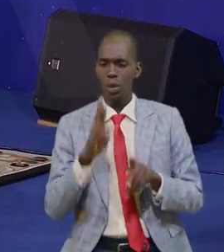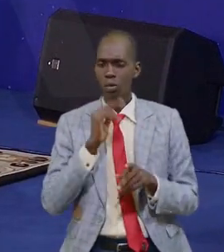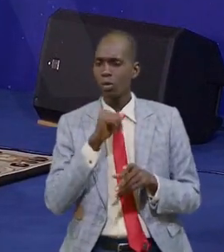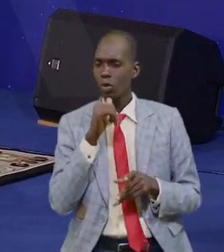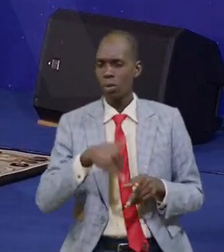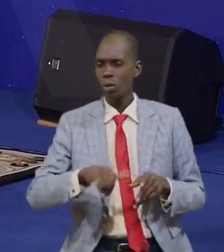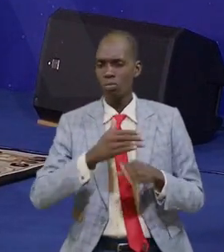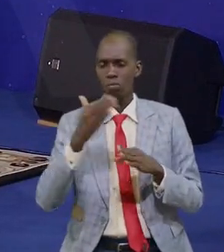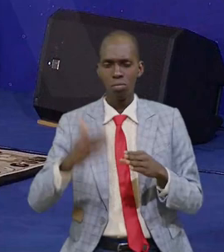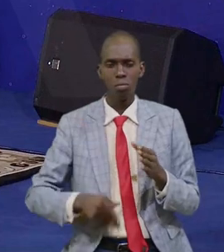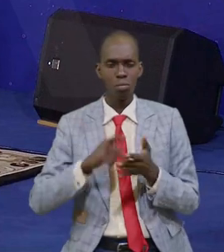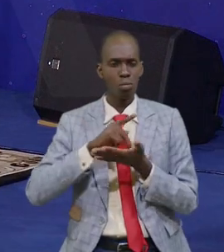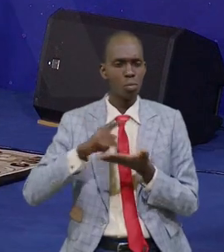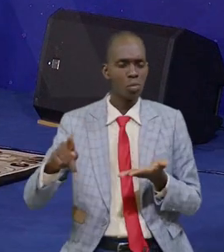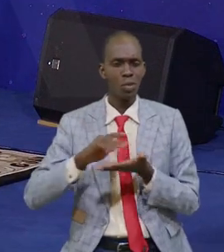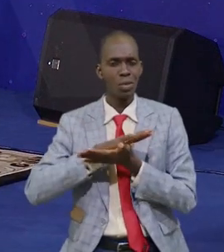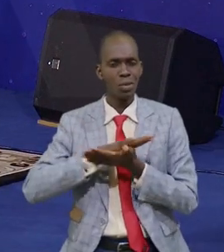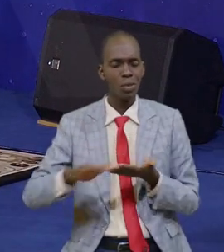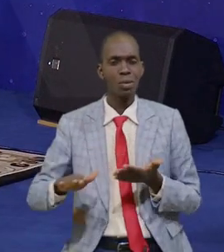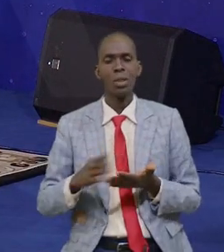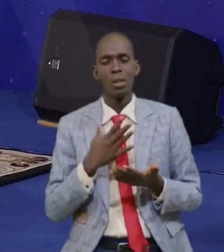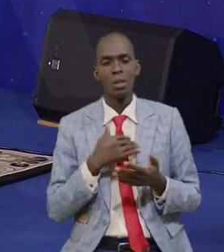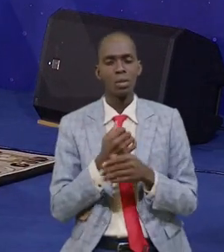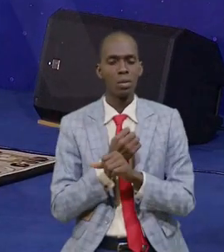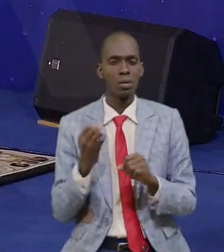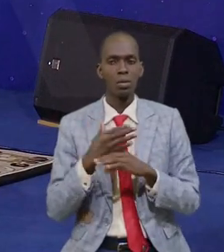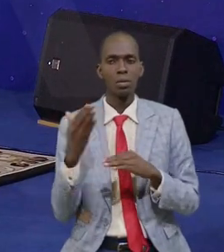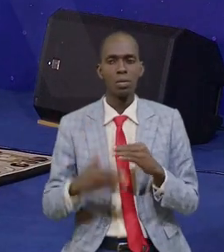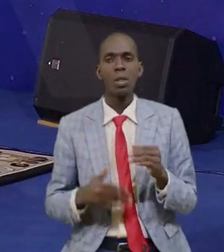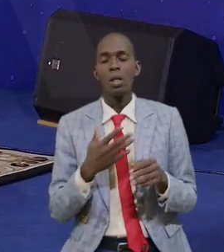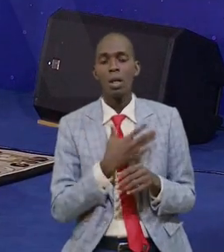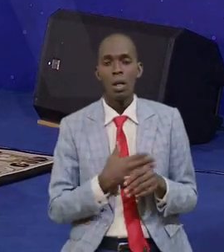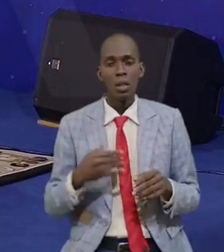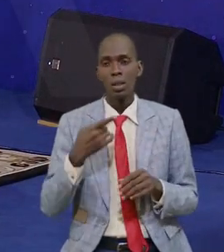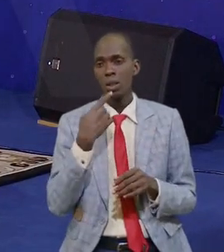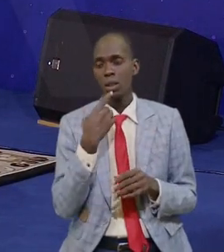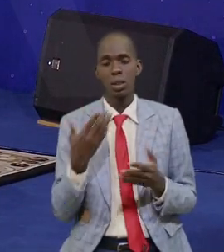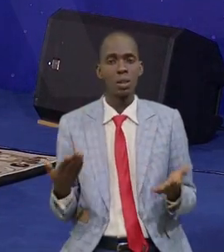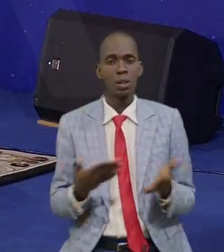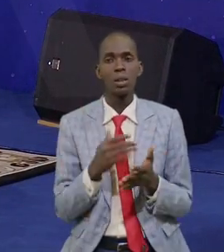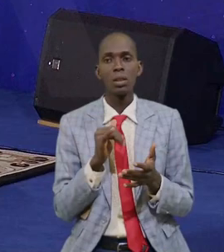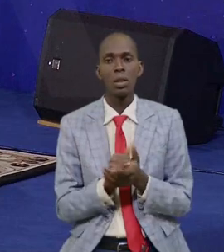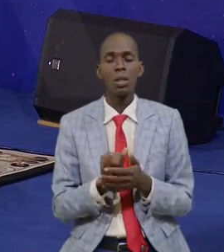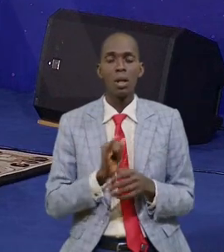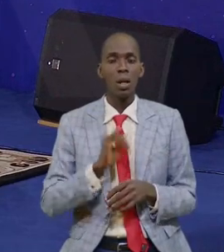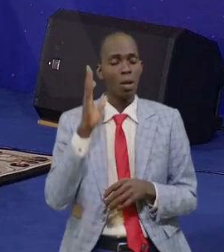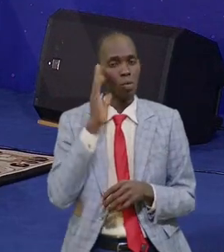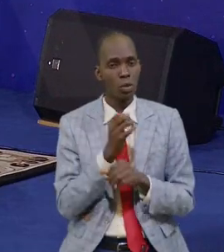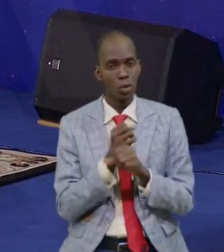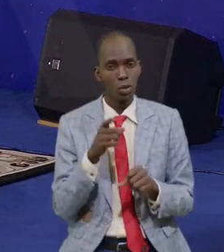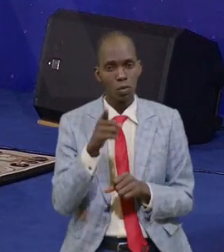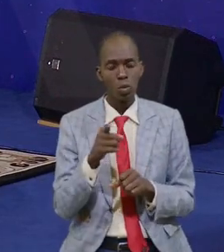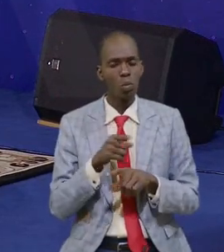their lives better. And God says, yes, I ordained it, but it's not producing the result. I don't have pleasure